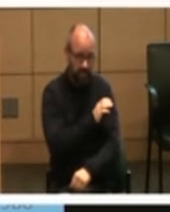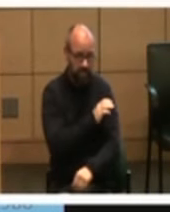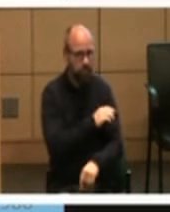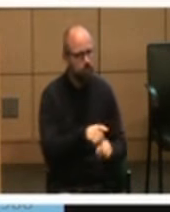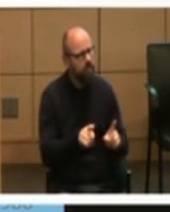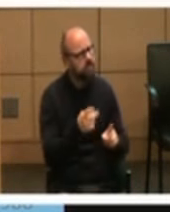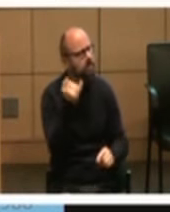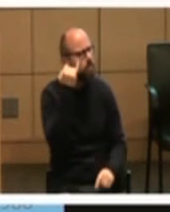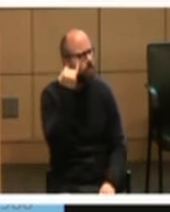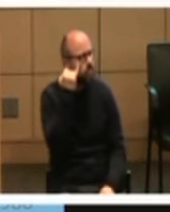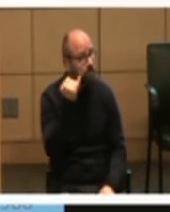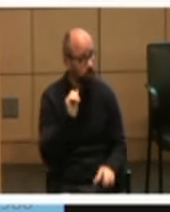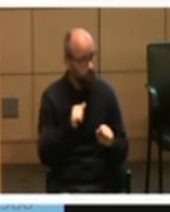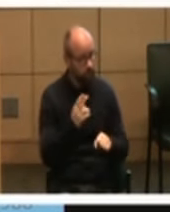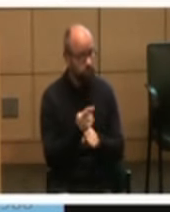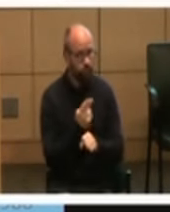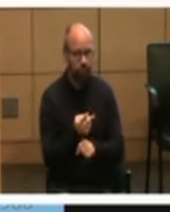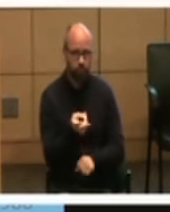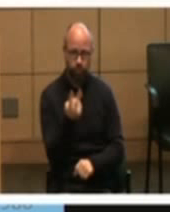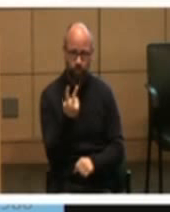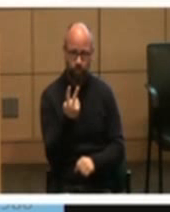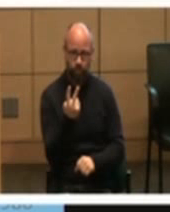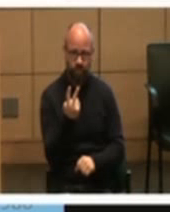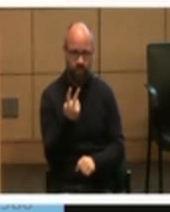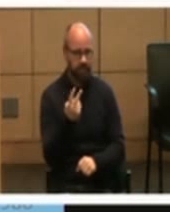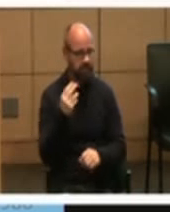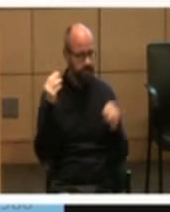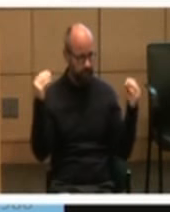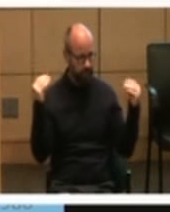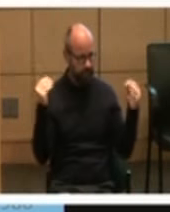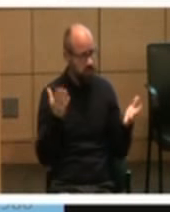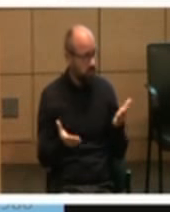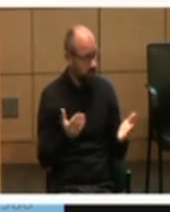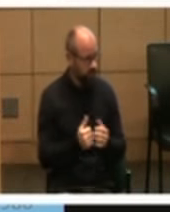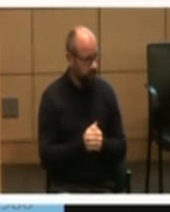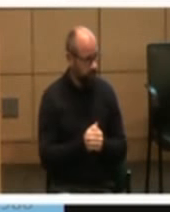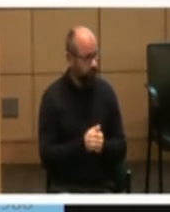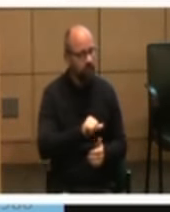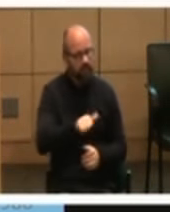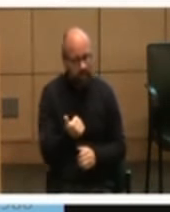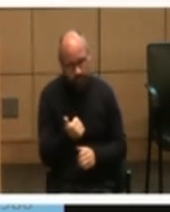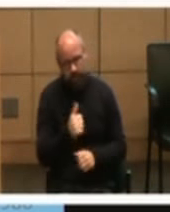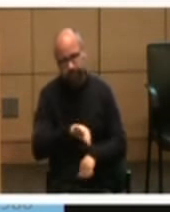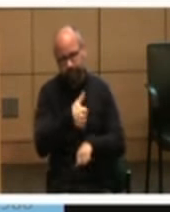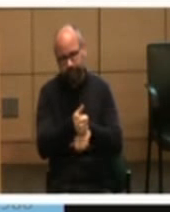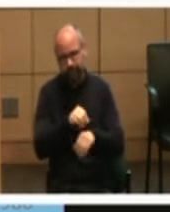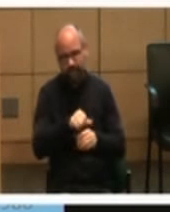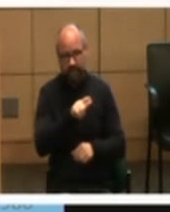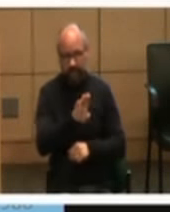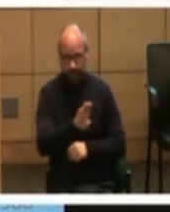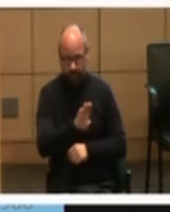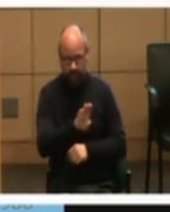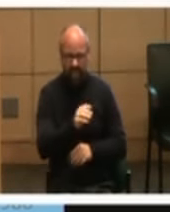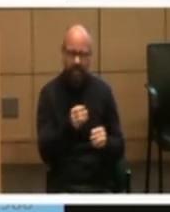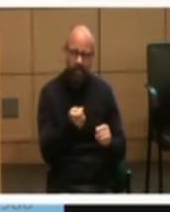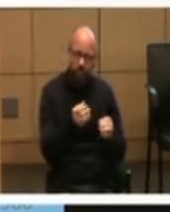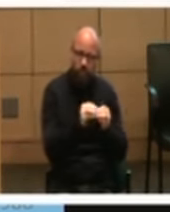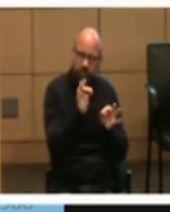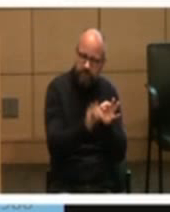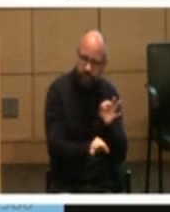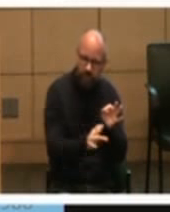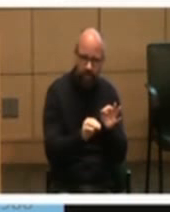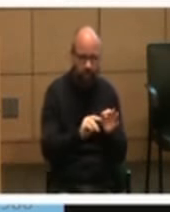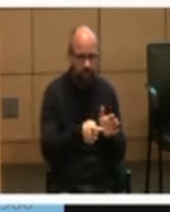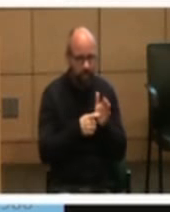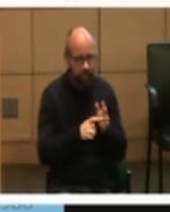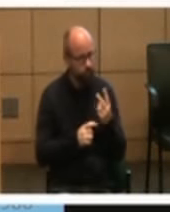maybe 2 different loudspeakers? So another setup that we've used in the laboratory, it's a little bit simpler and it requires only the